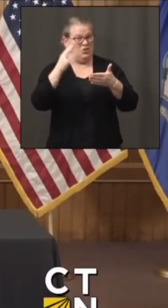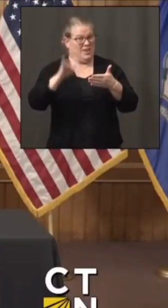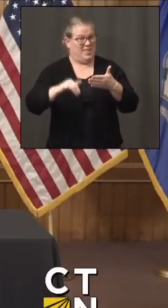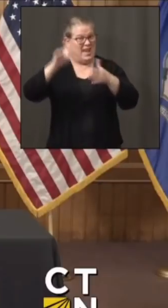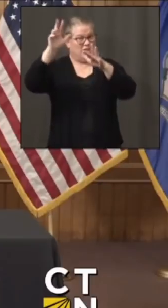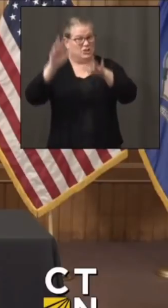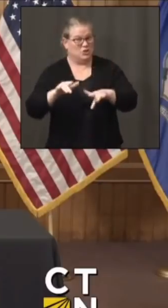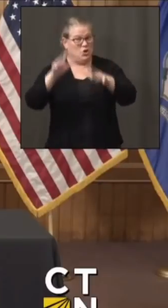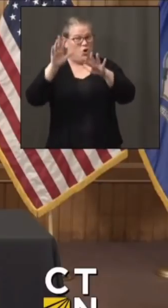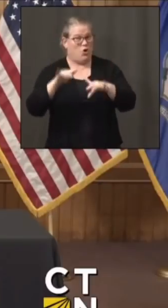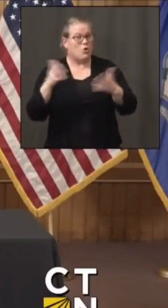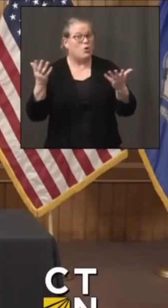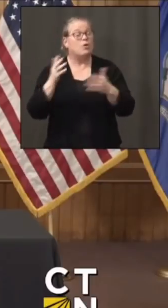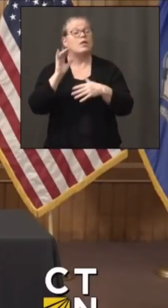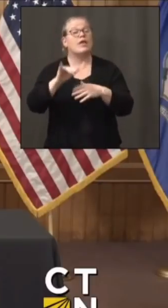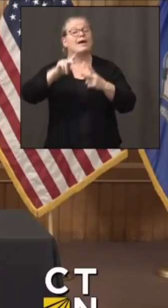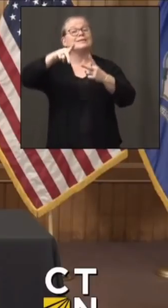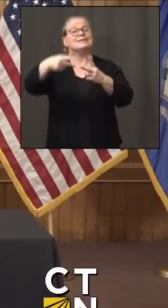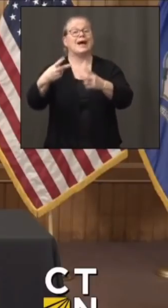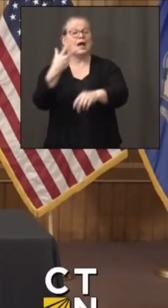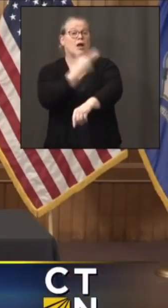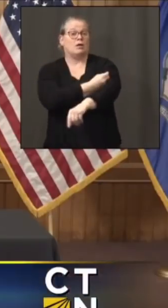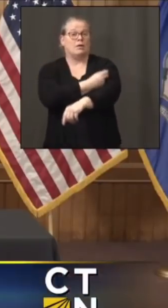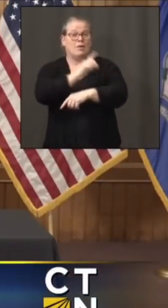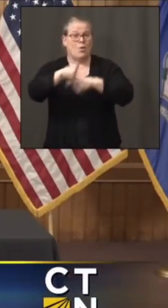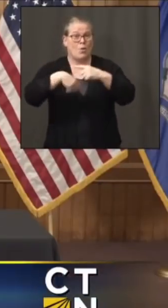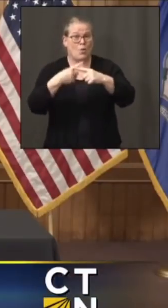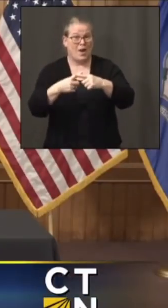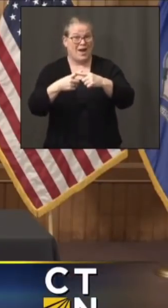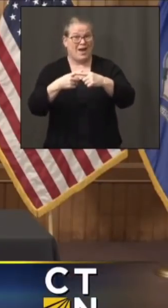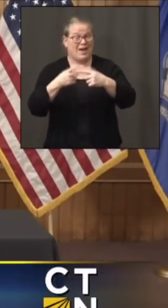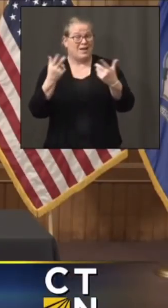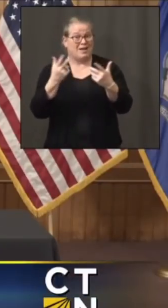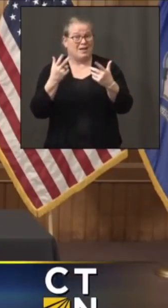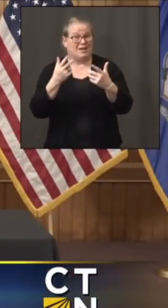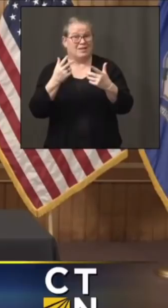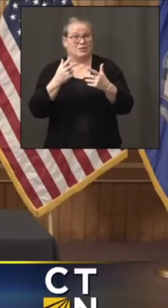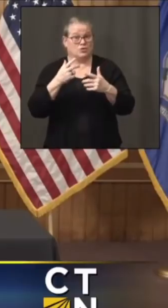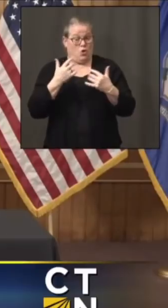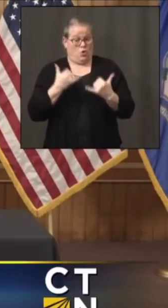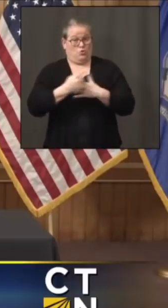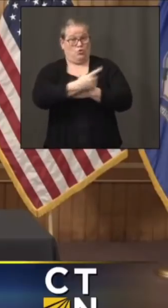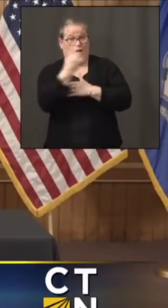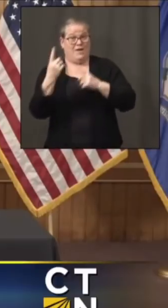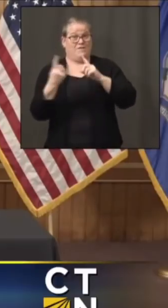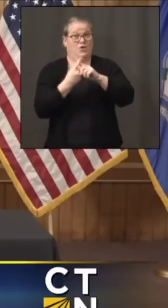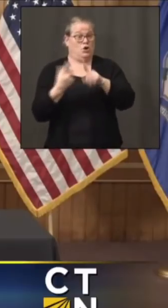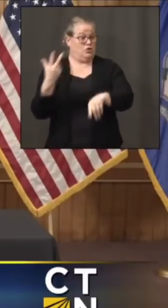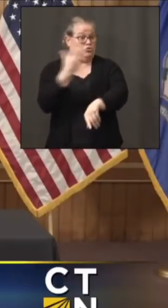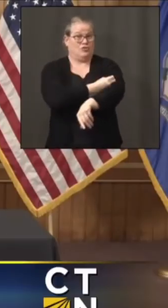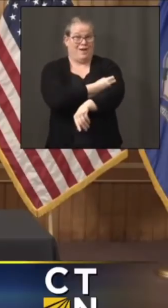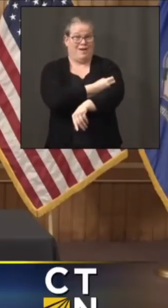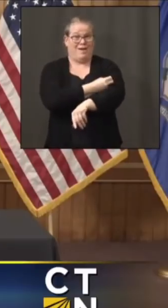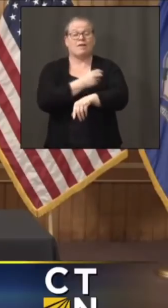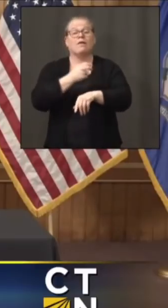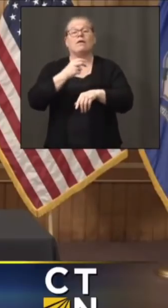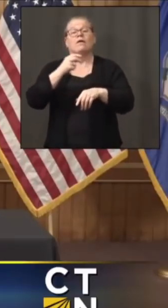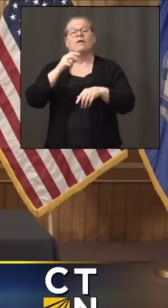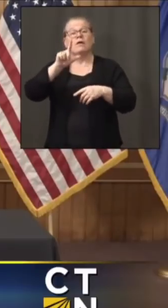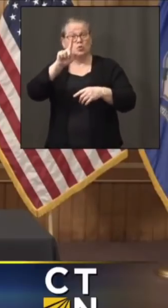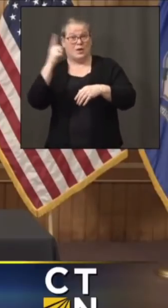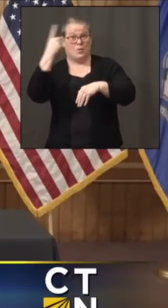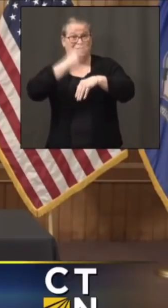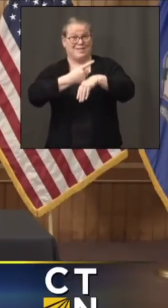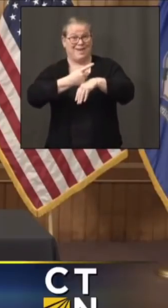much window do you have for that second dose? It says 21 days to how far in case there are more problems?